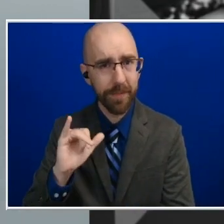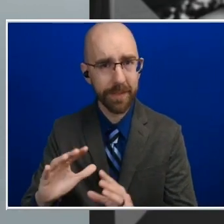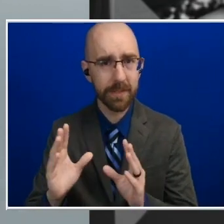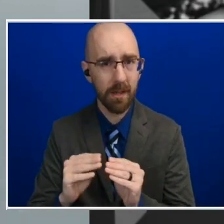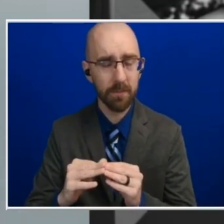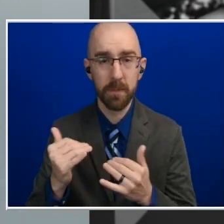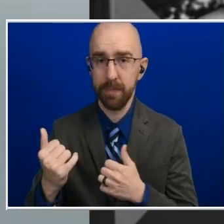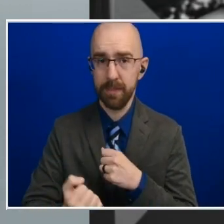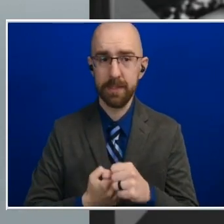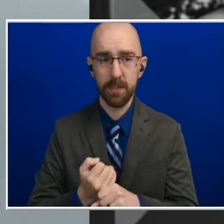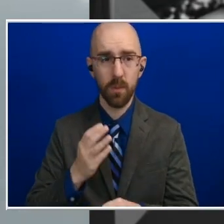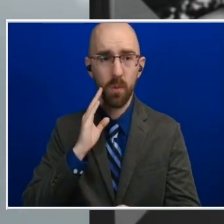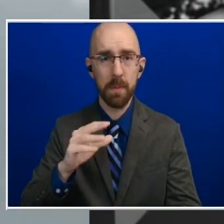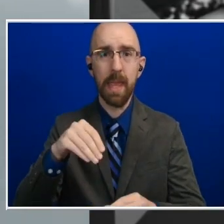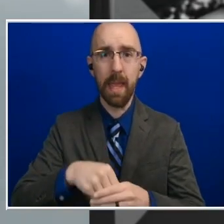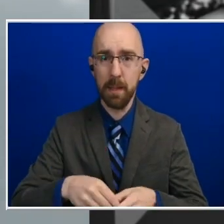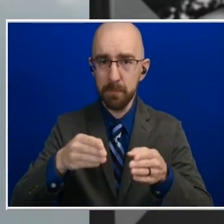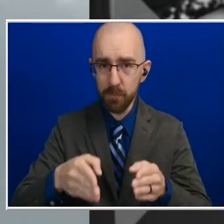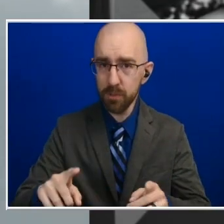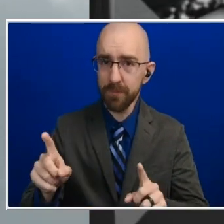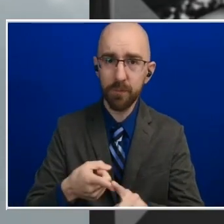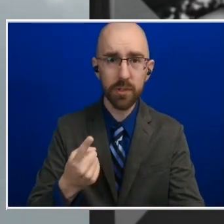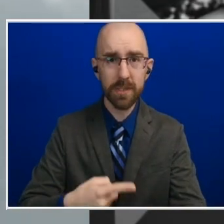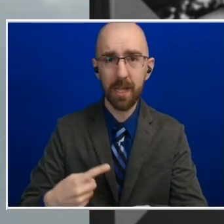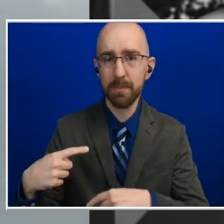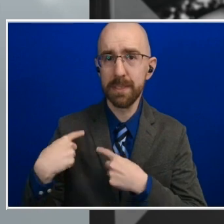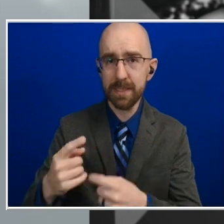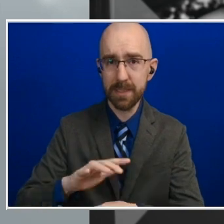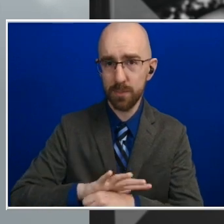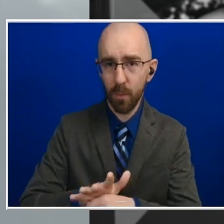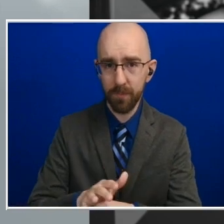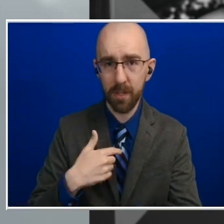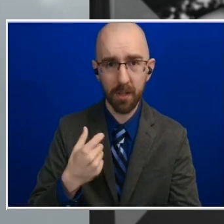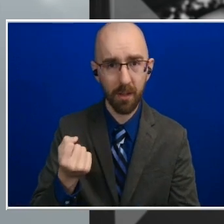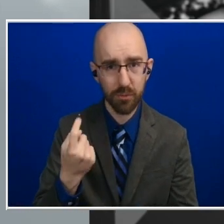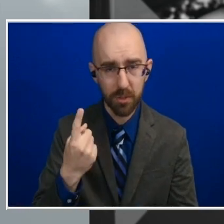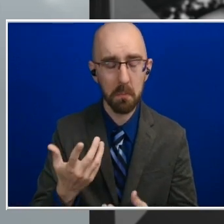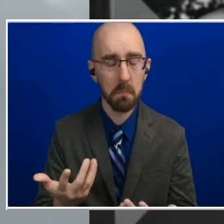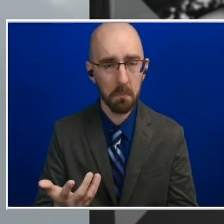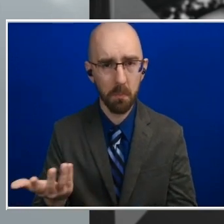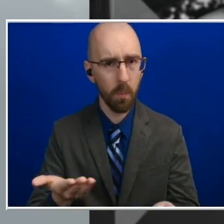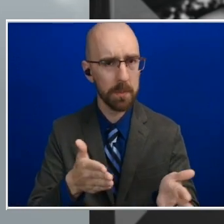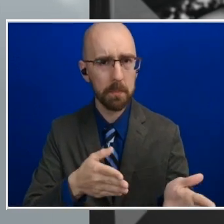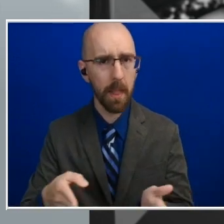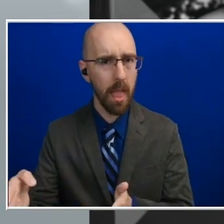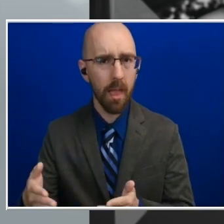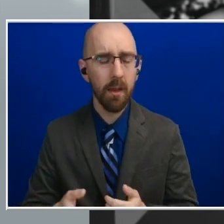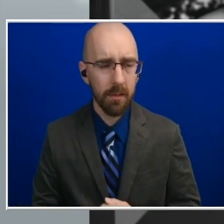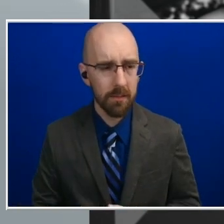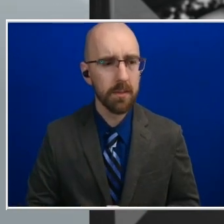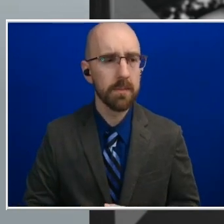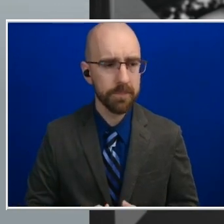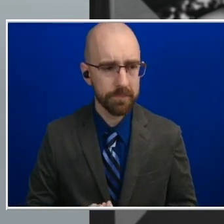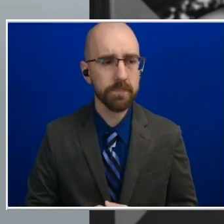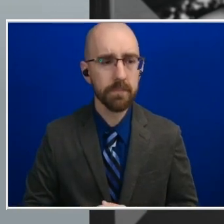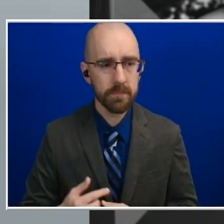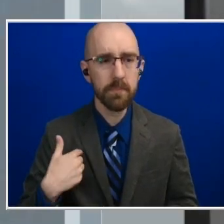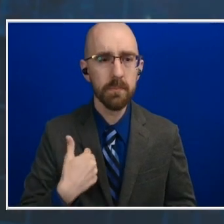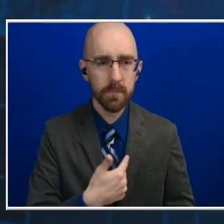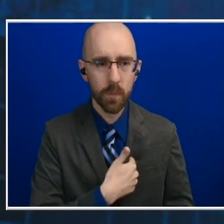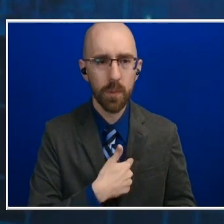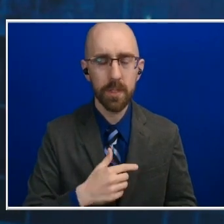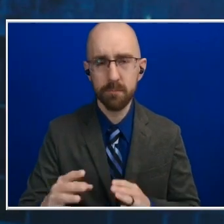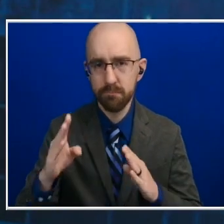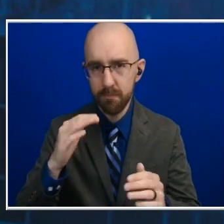person for the first time since the pandemic, I understand. What do you have planned? So we're greeting everybody with a big mama